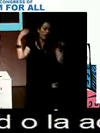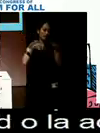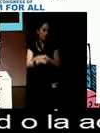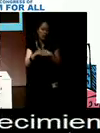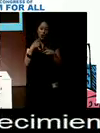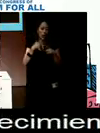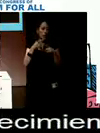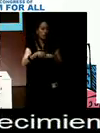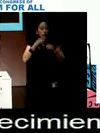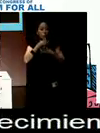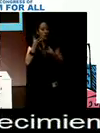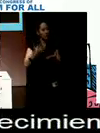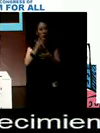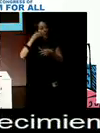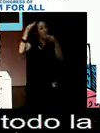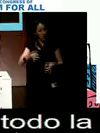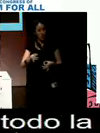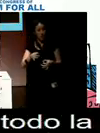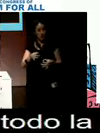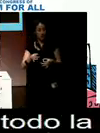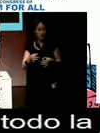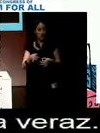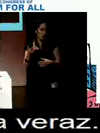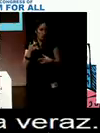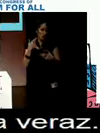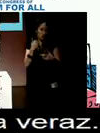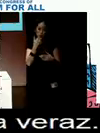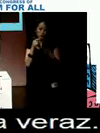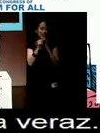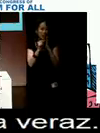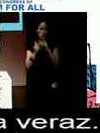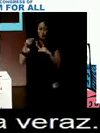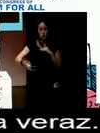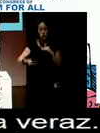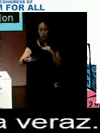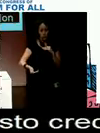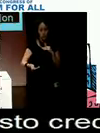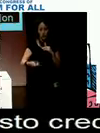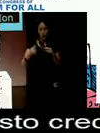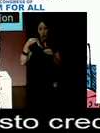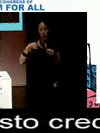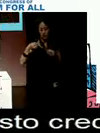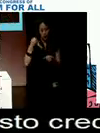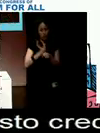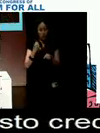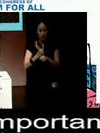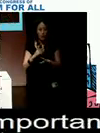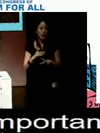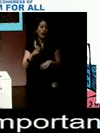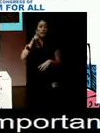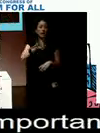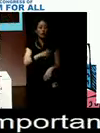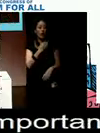accessible and the information has to be true. This is one of the most important aspects to